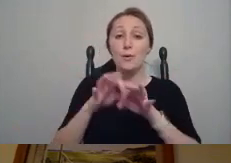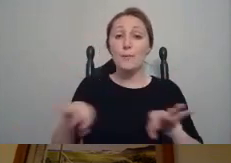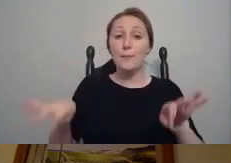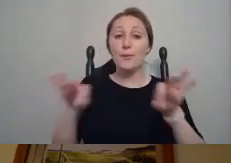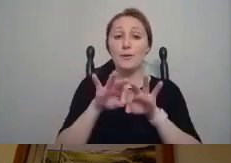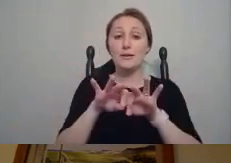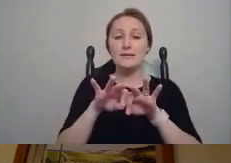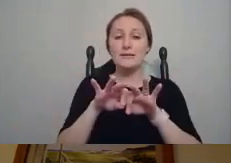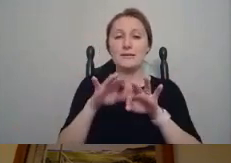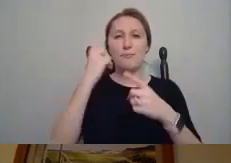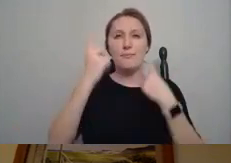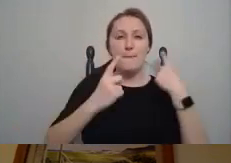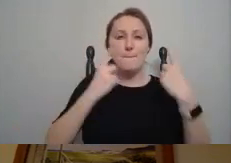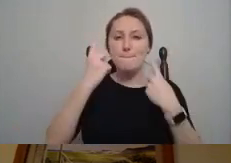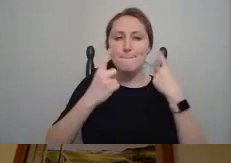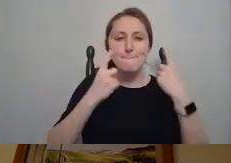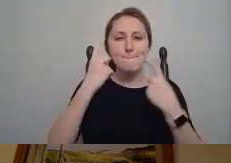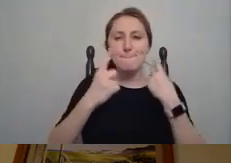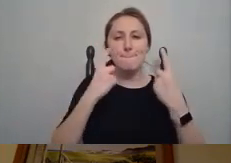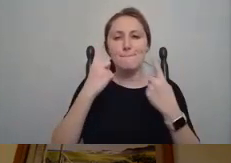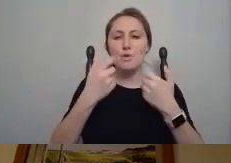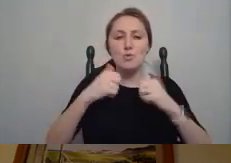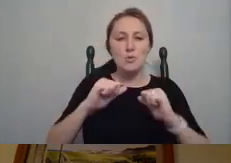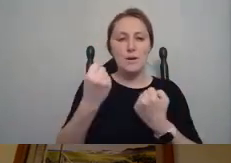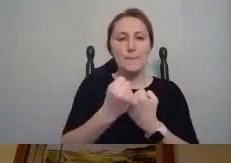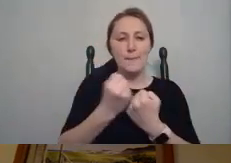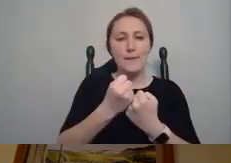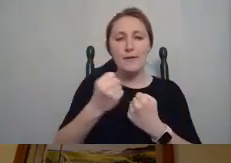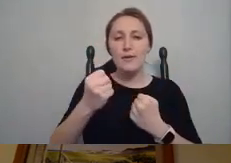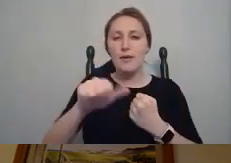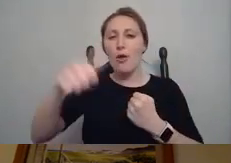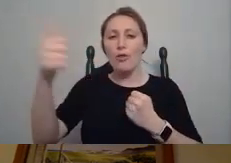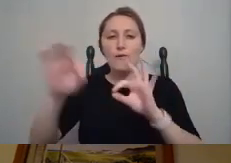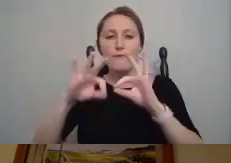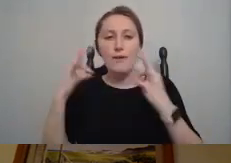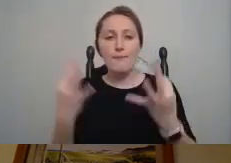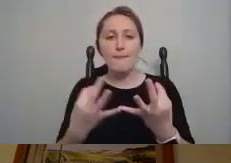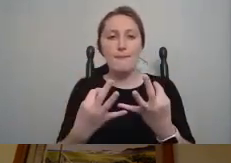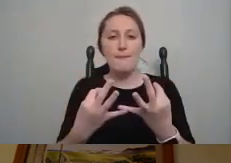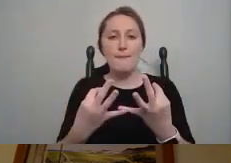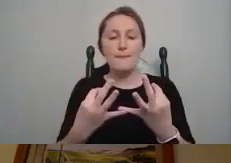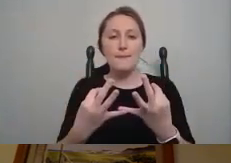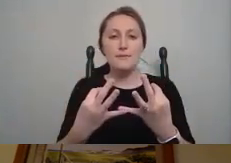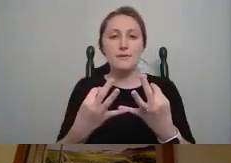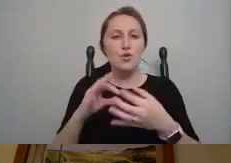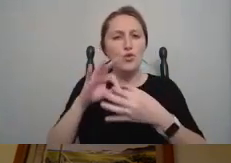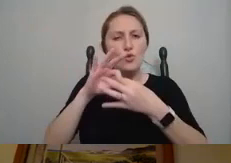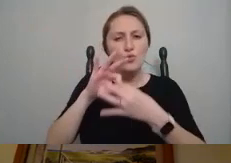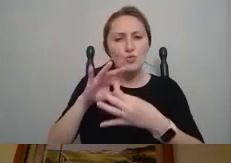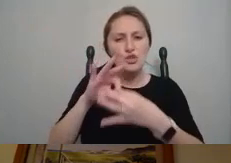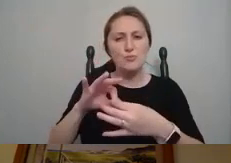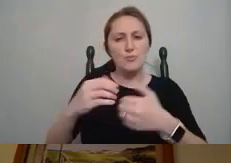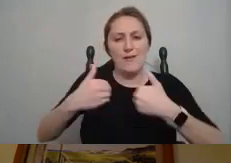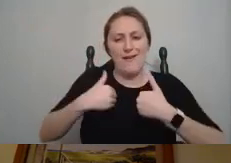to think about as you're trying to support other families is the relationship you already have with